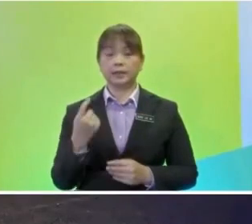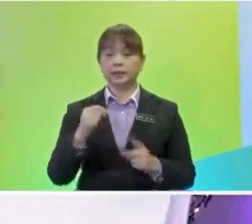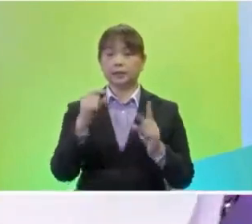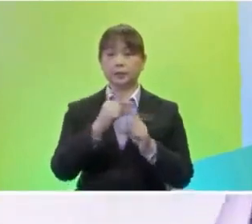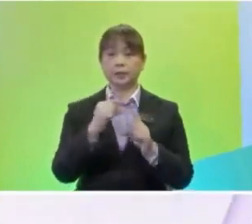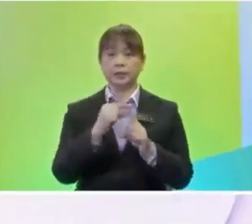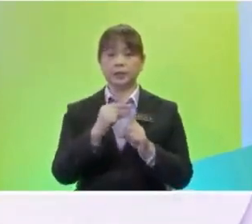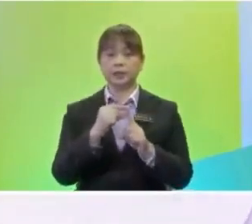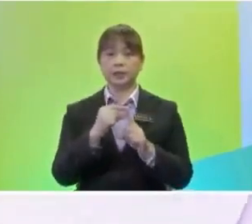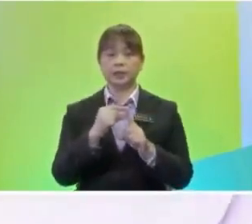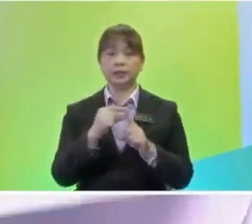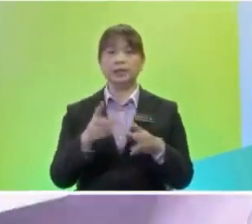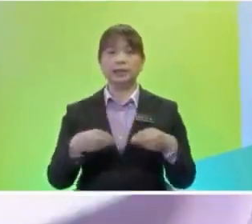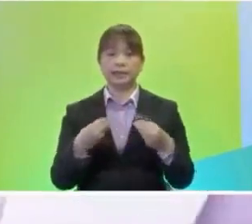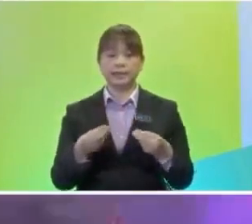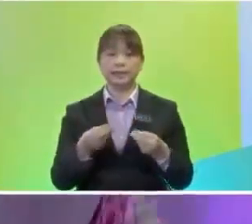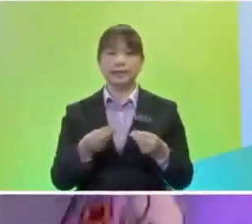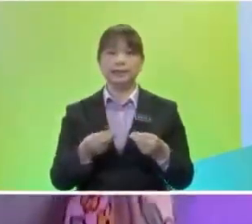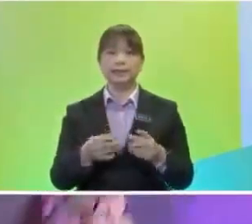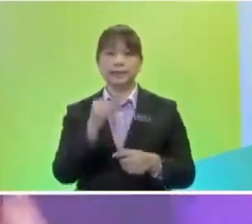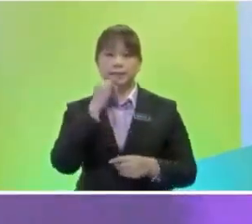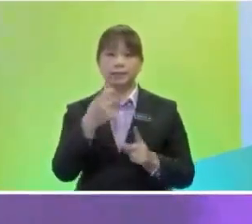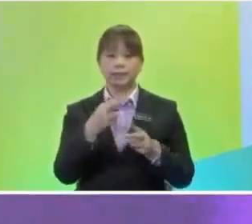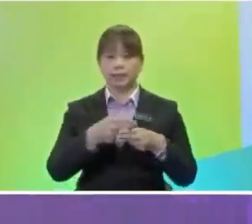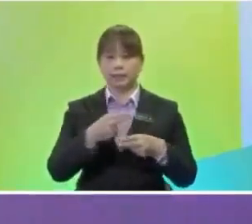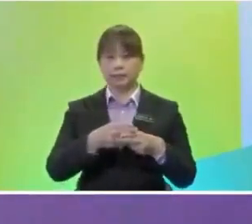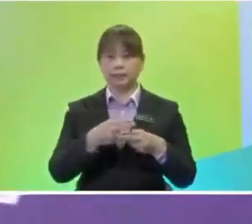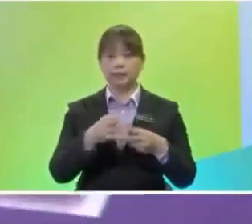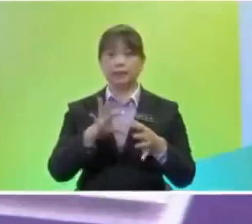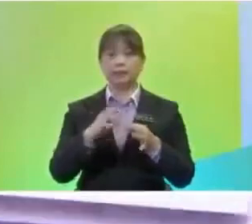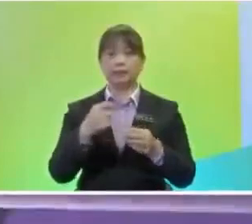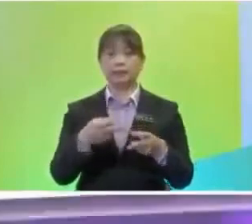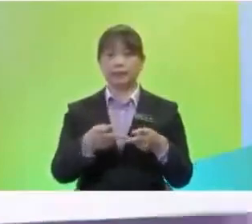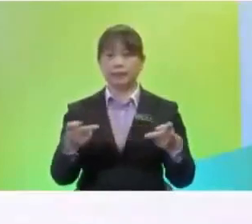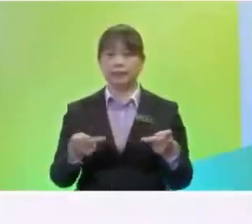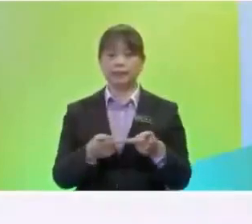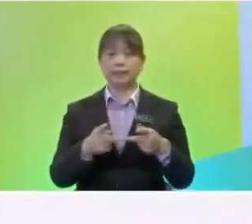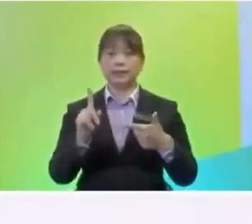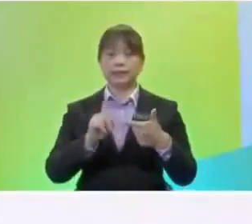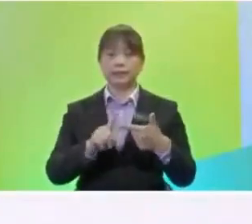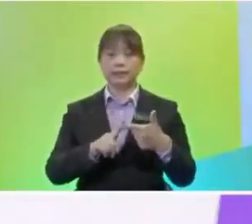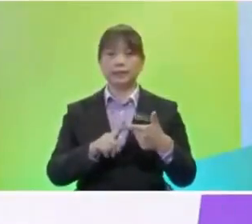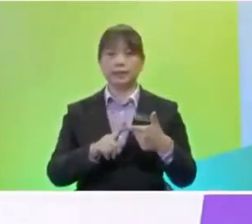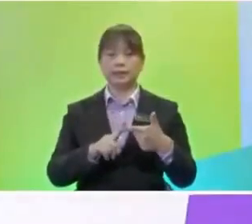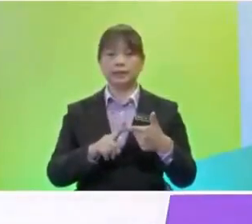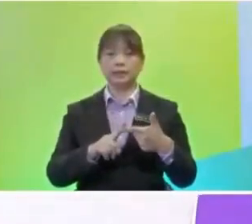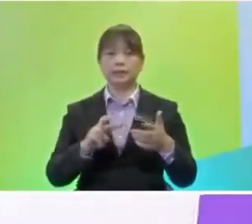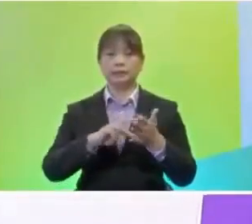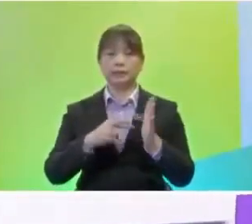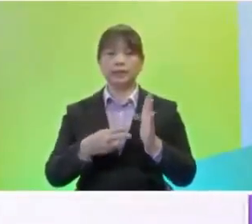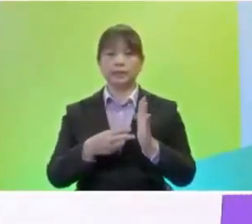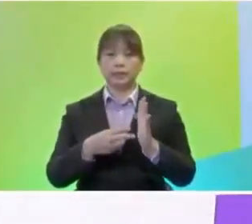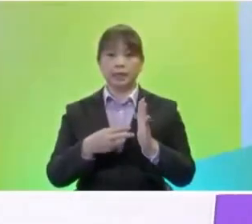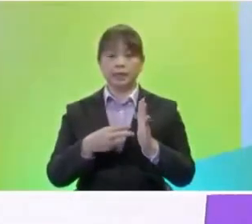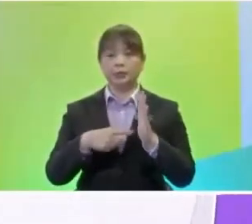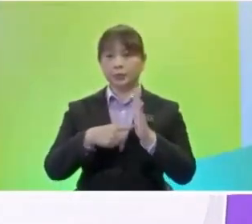Kiruna, is the name of the place. Ah, a noun. Okay, and then the second picture, we have me petting a reindeer. So the